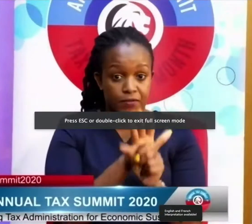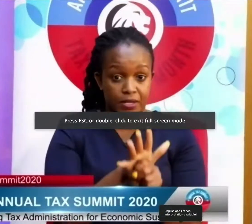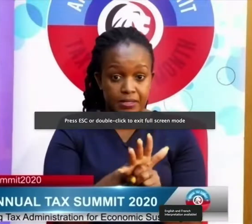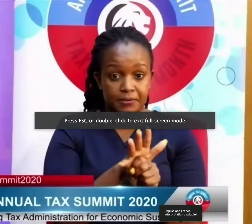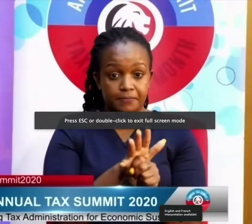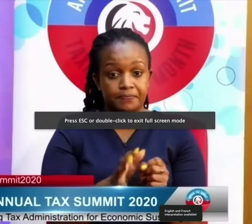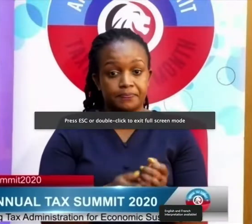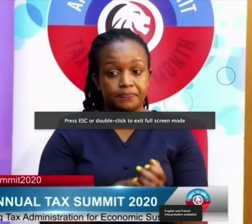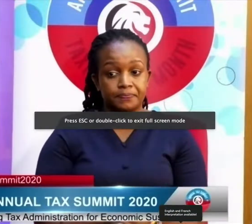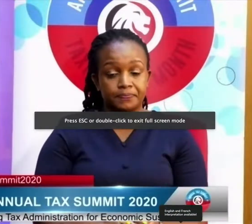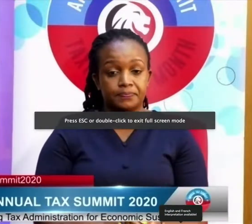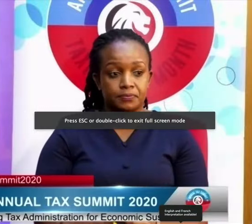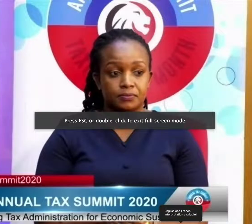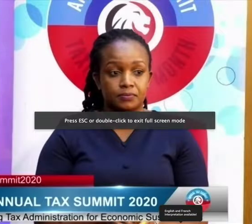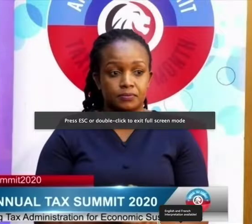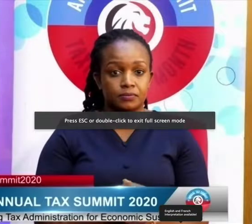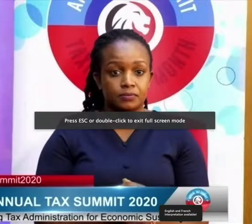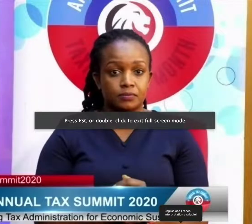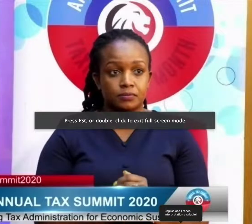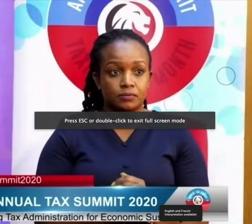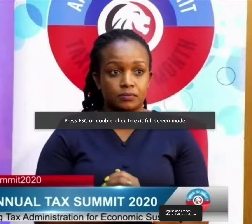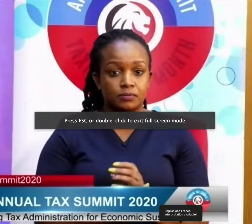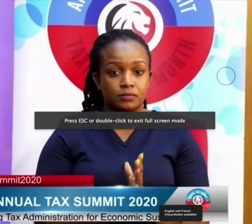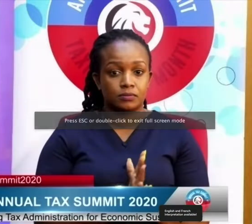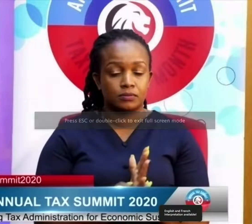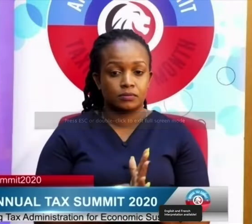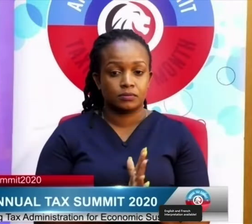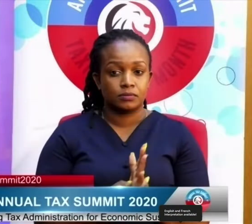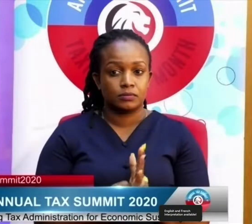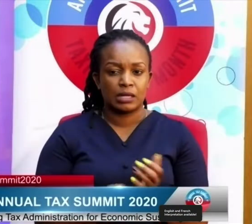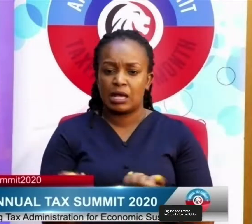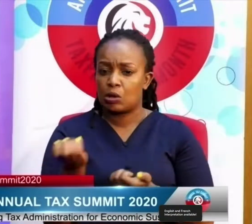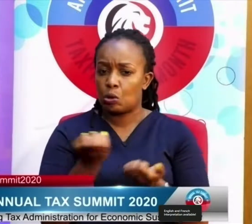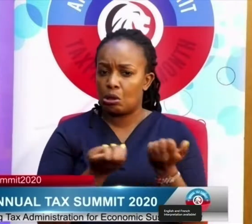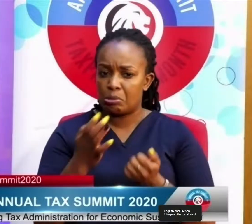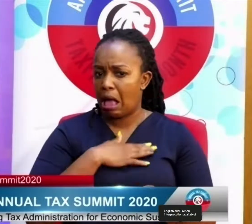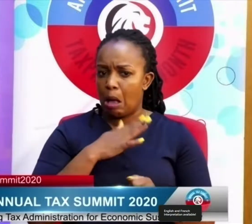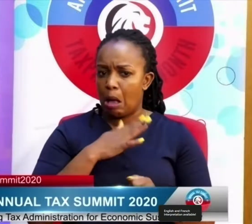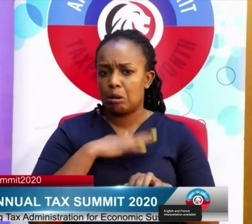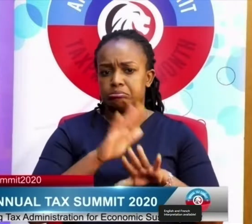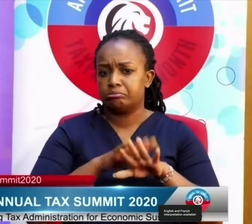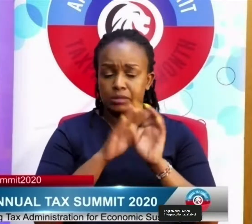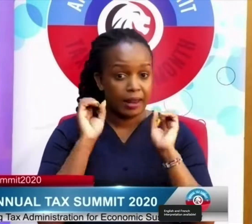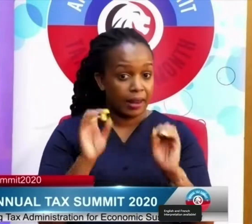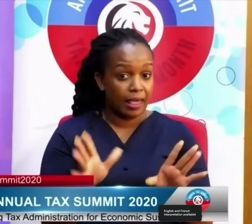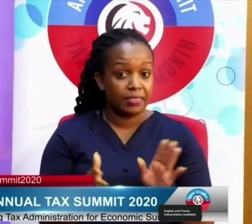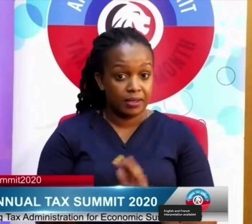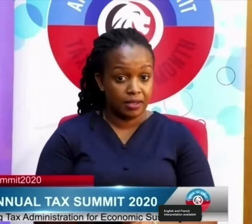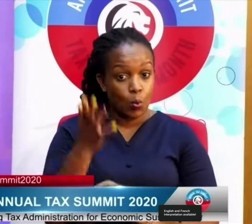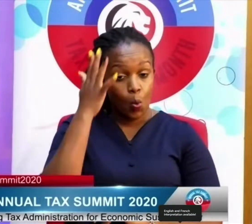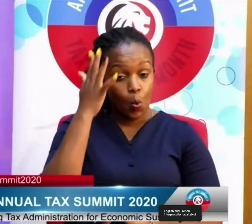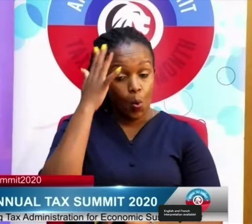our economy was actually not looking good due to